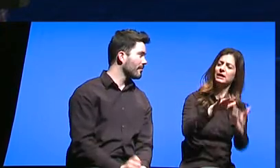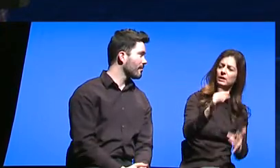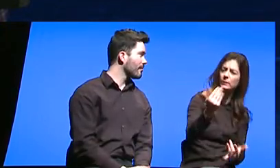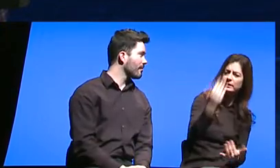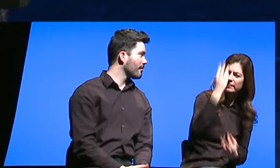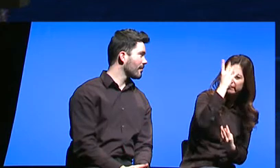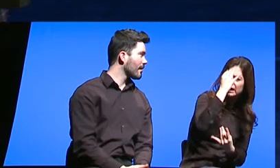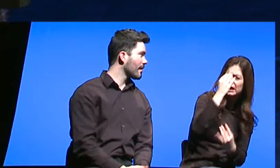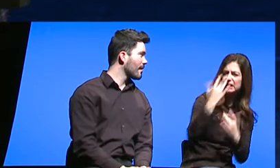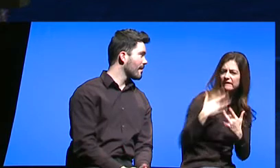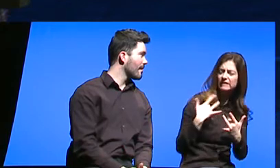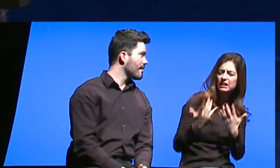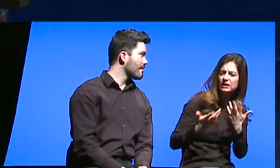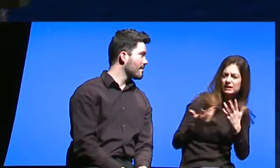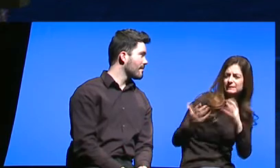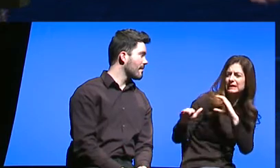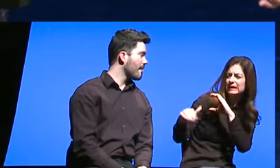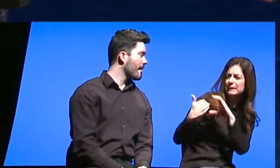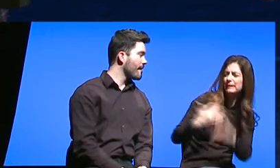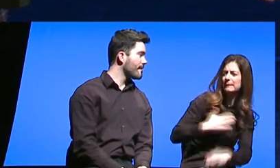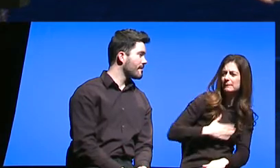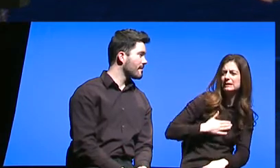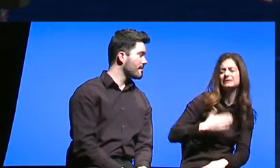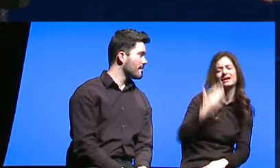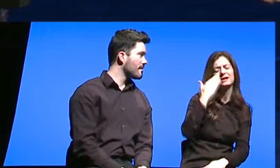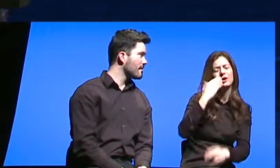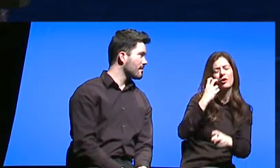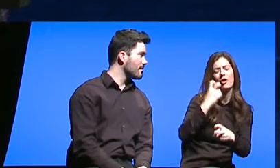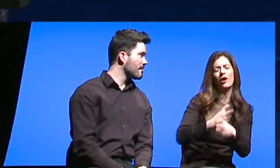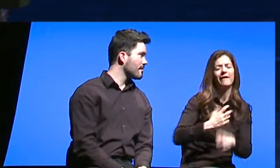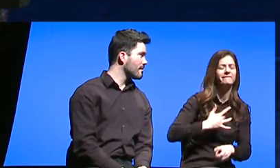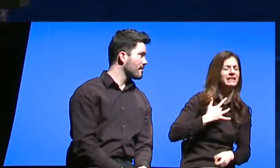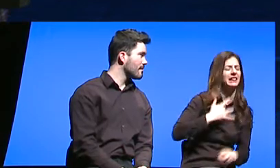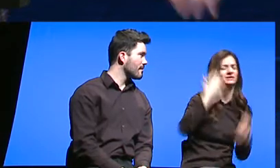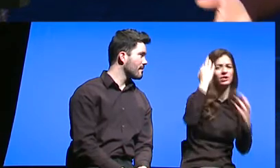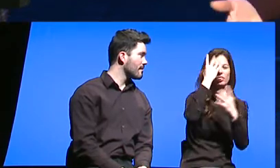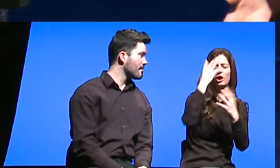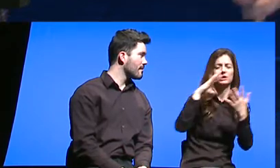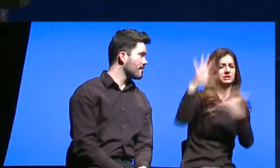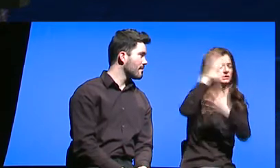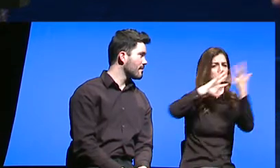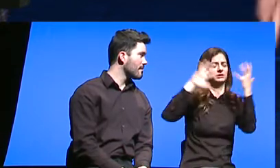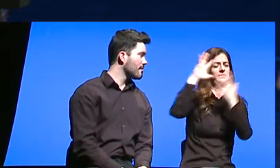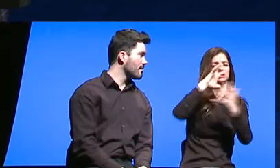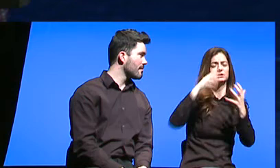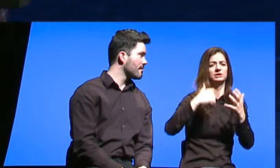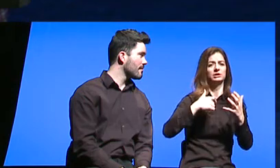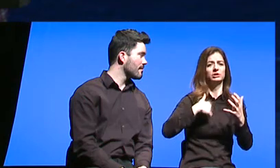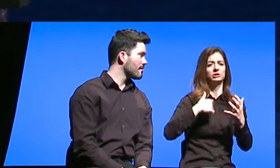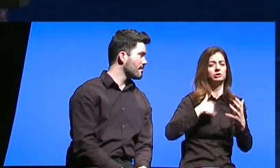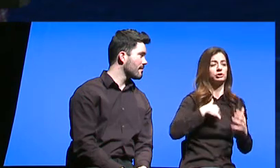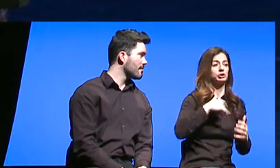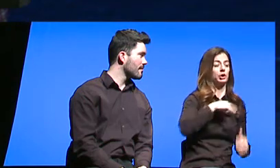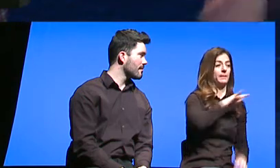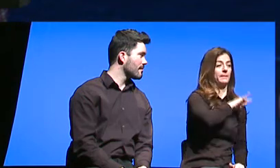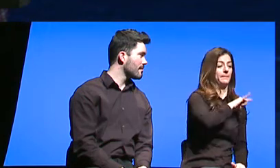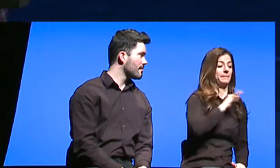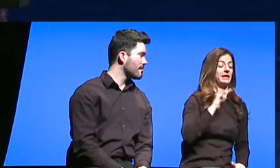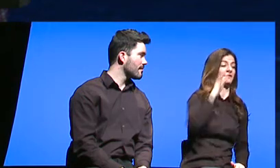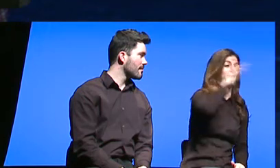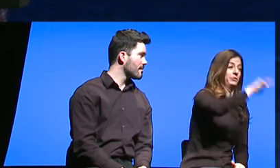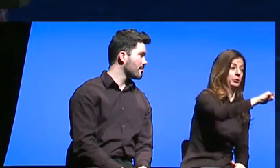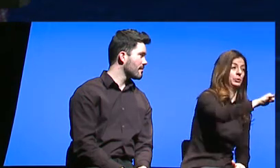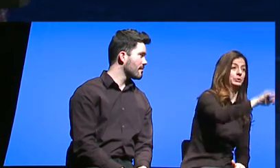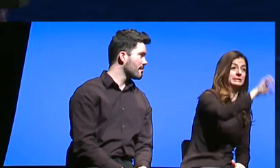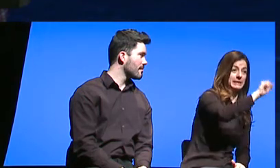Please email me. I know this might be hard to kind of put down on paper right now. And I flew out to Santa Barbara and I wrote it on the plane. And then I flew out to